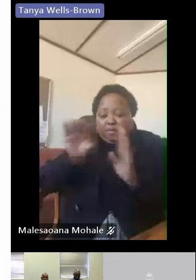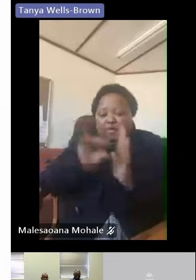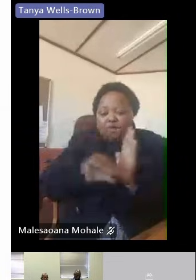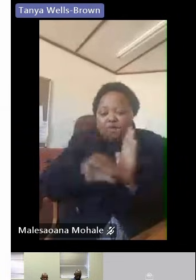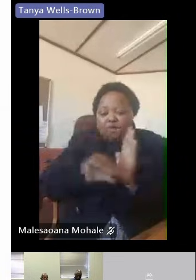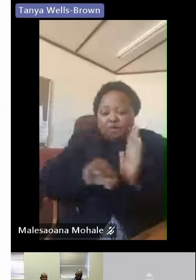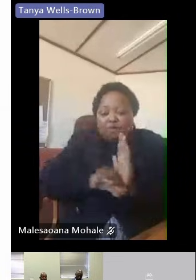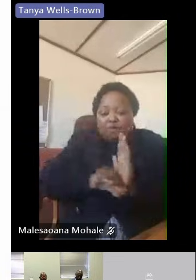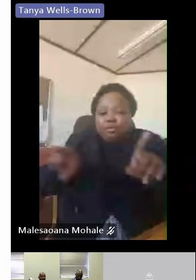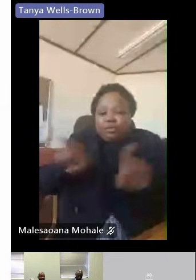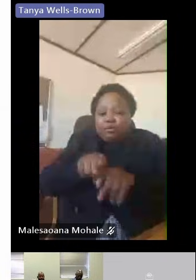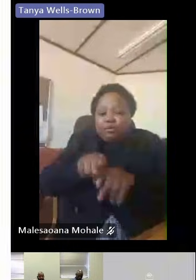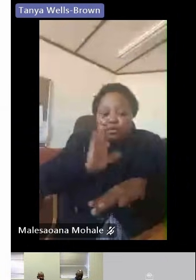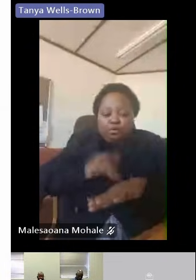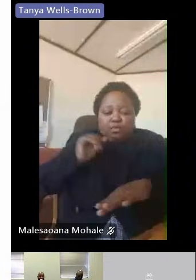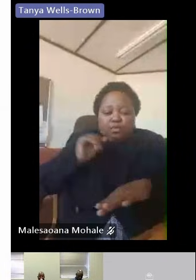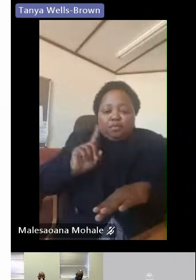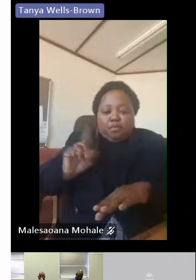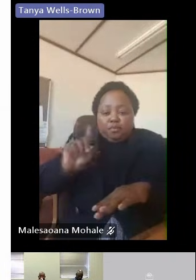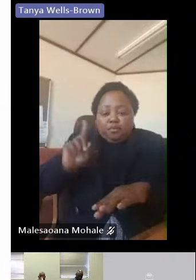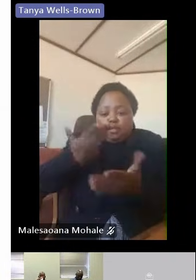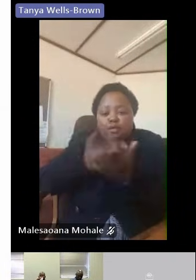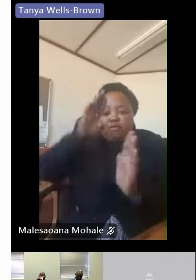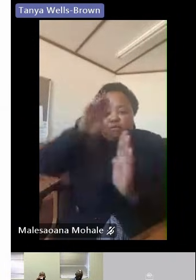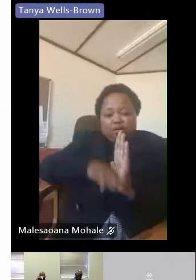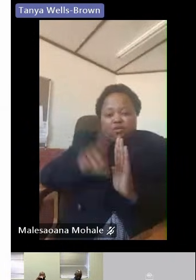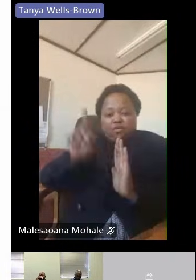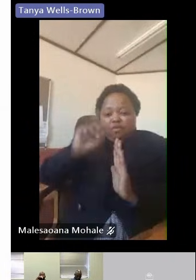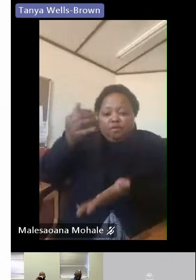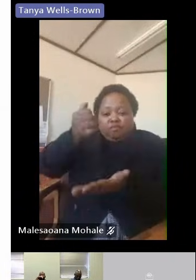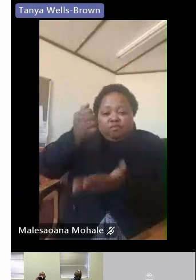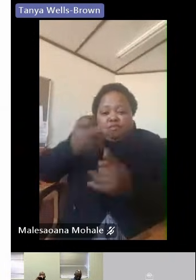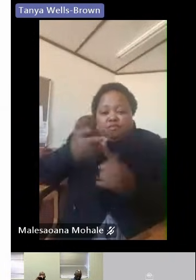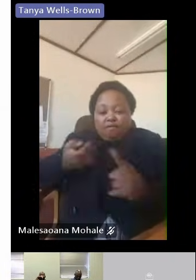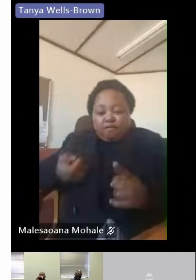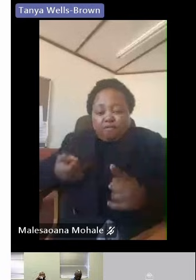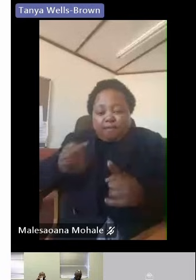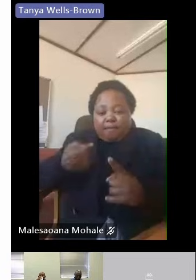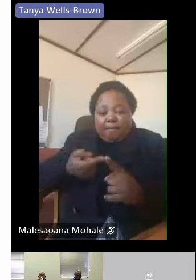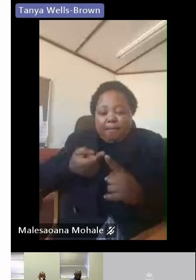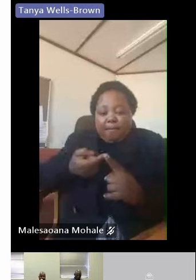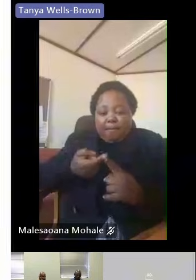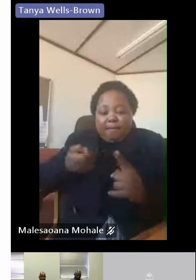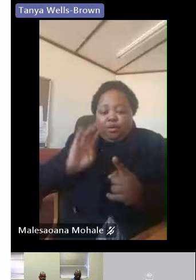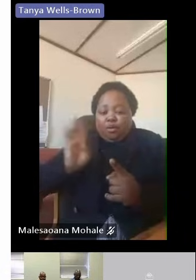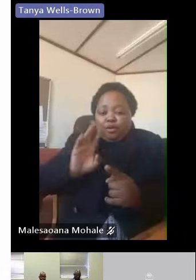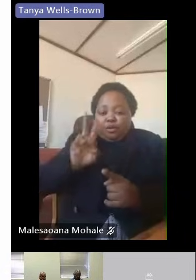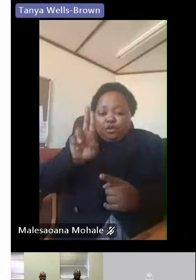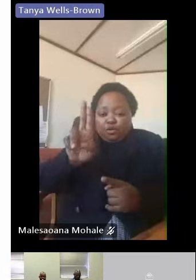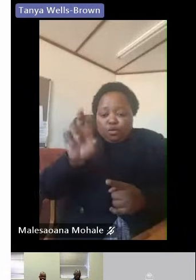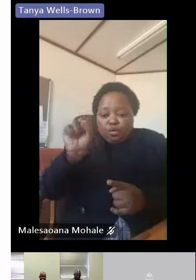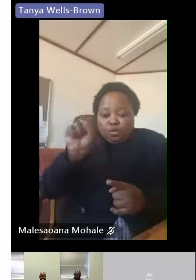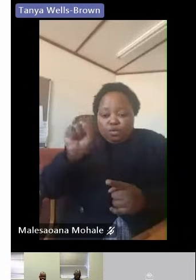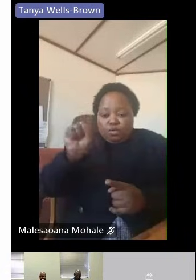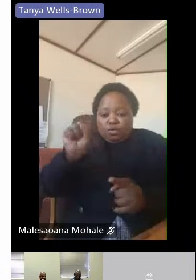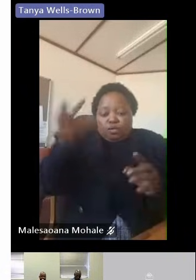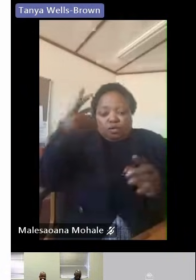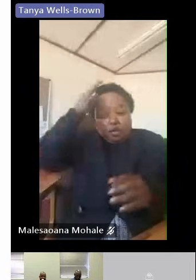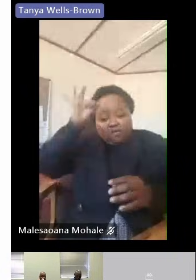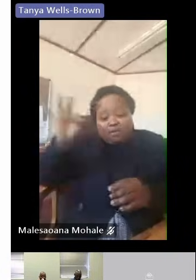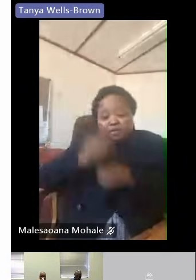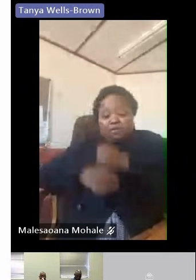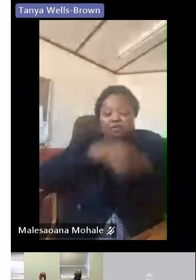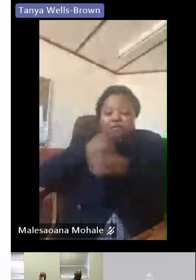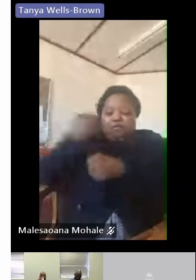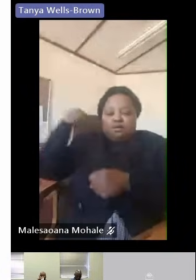impacted by the reductions of funding by the US government last year. Coordination is tied to donor funding, and